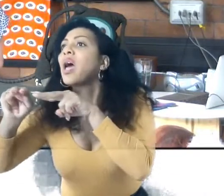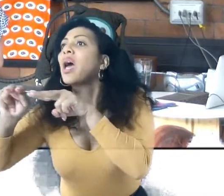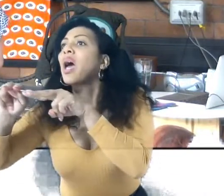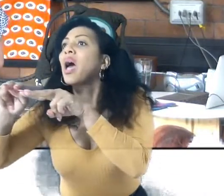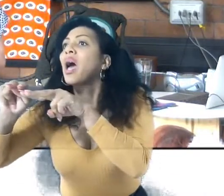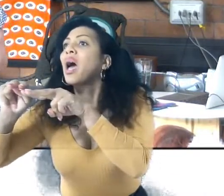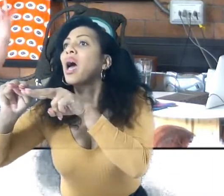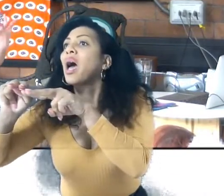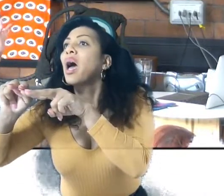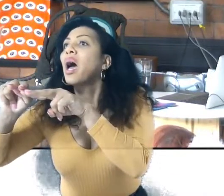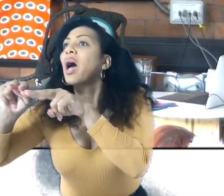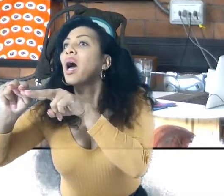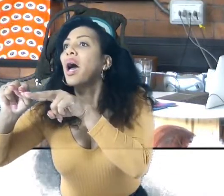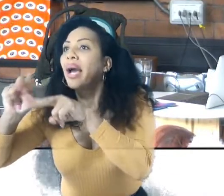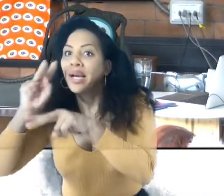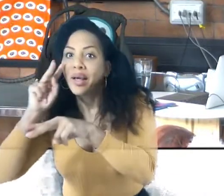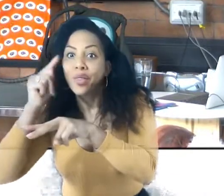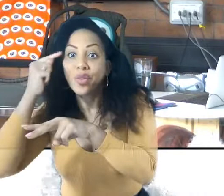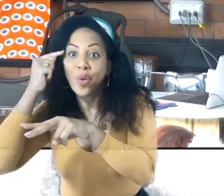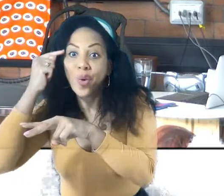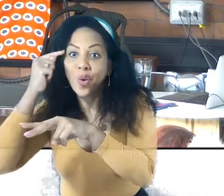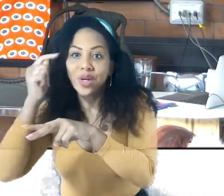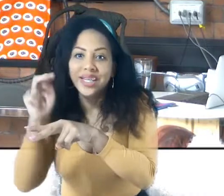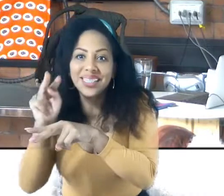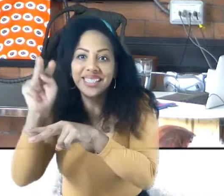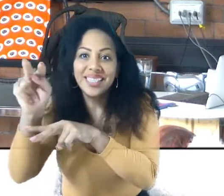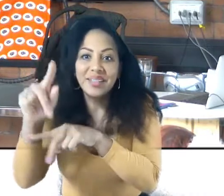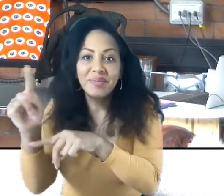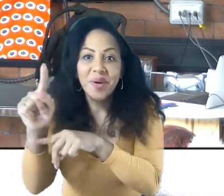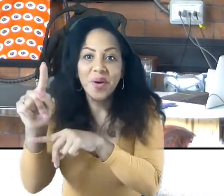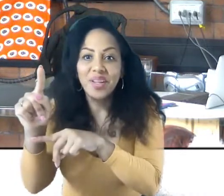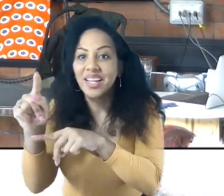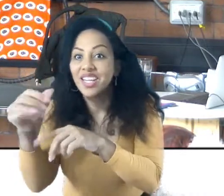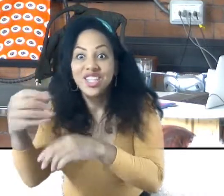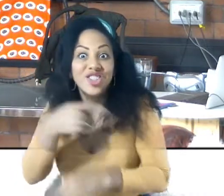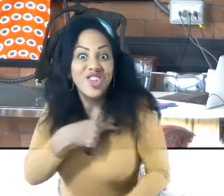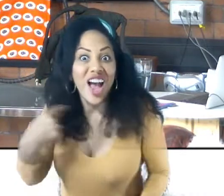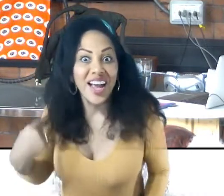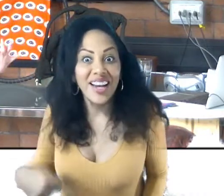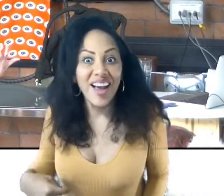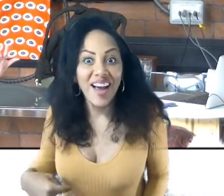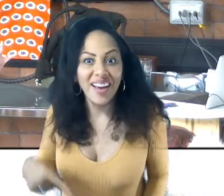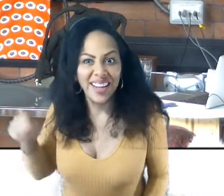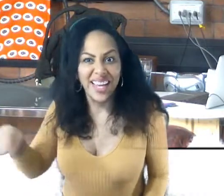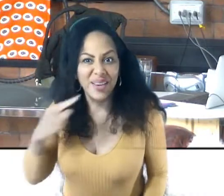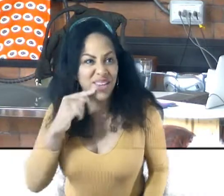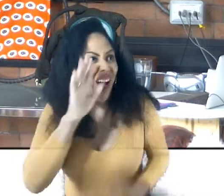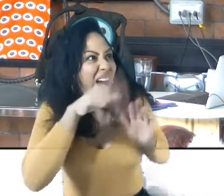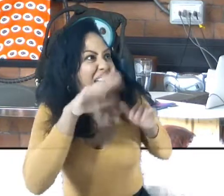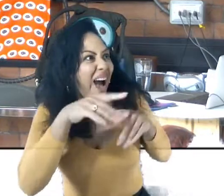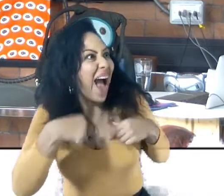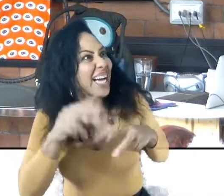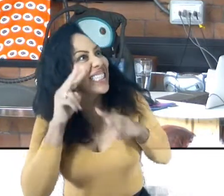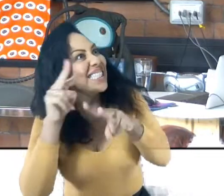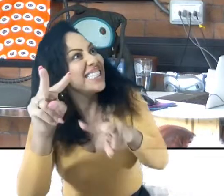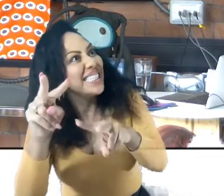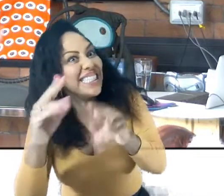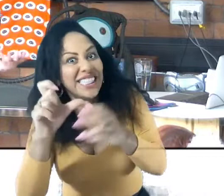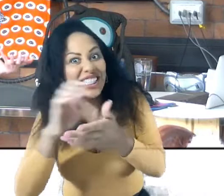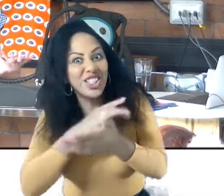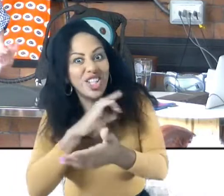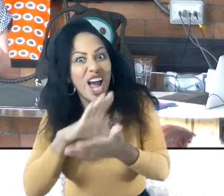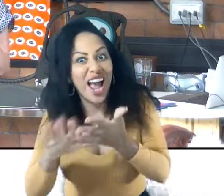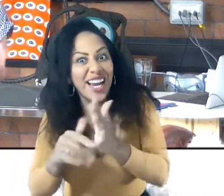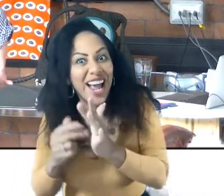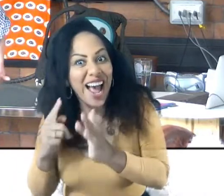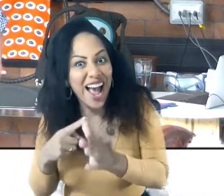is, you know, and that's fine. And I kind of feel like that's his map, and that would be